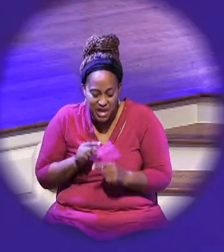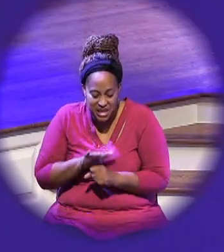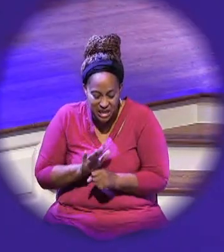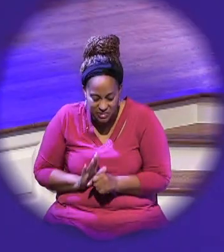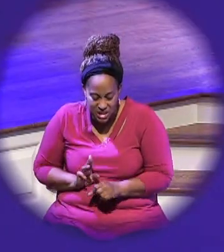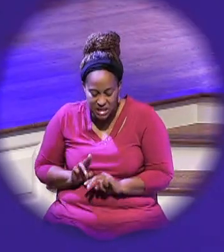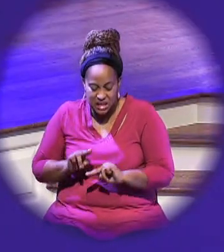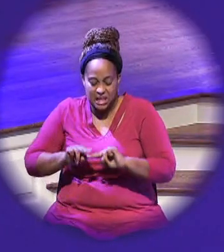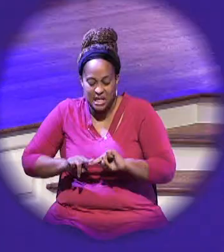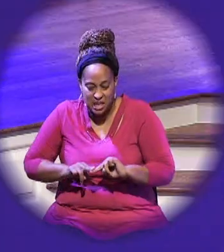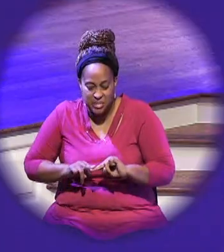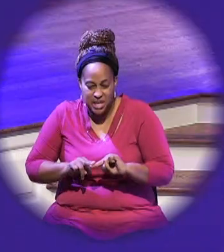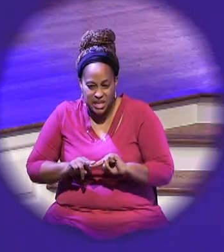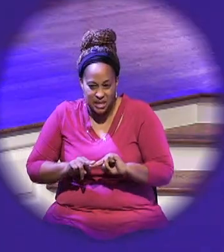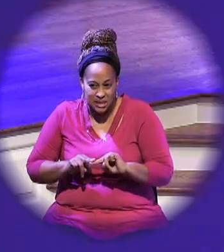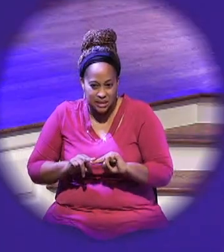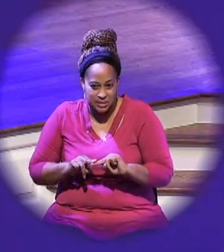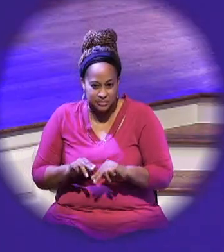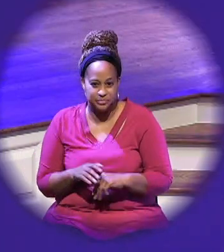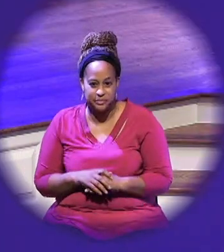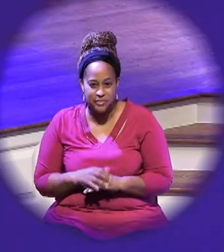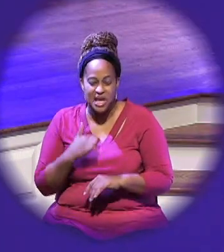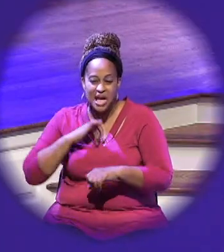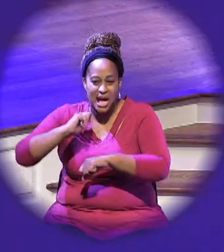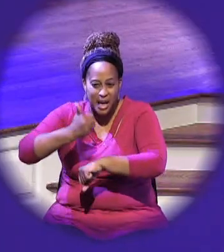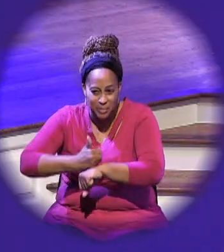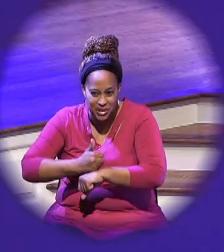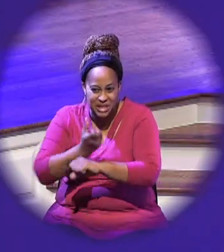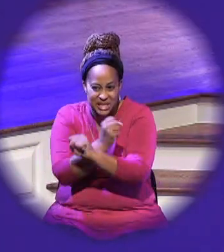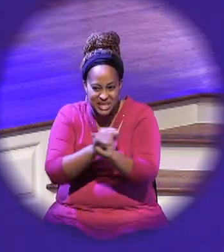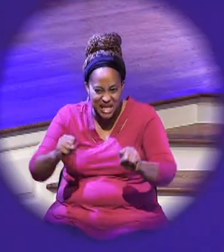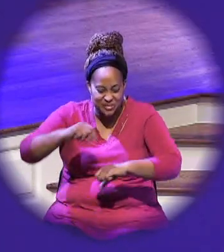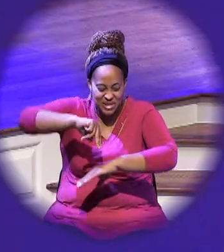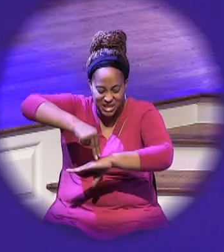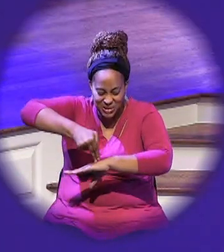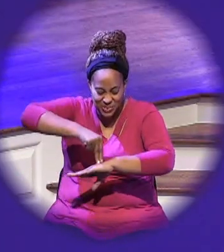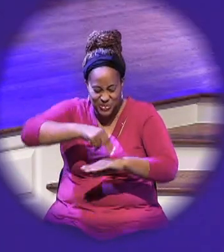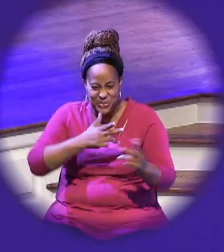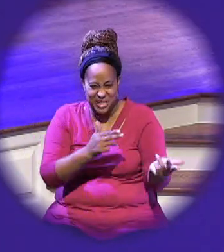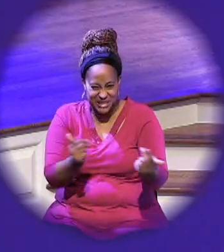up and get straight? I put a safety screw